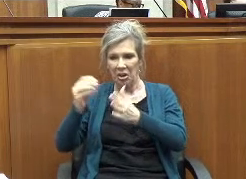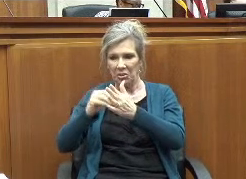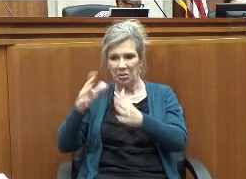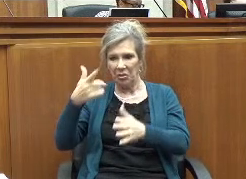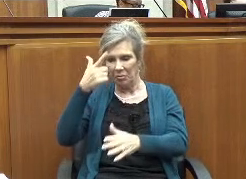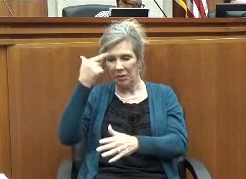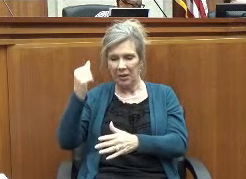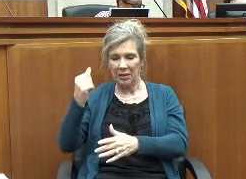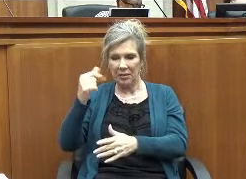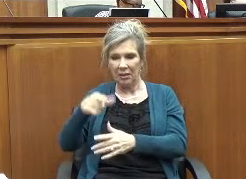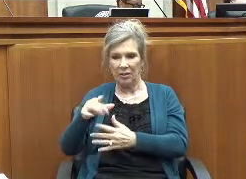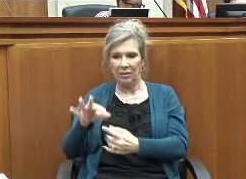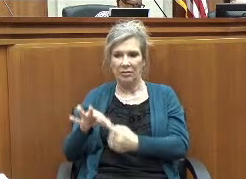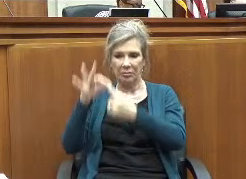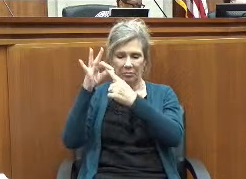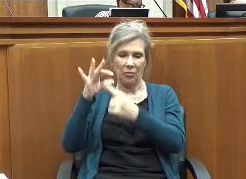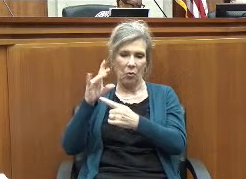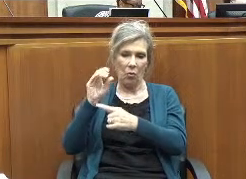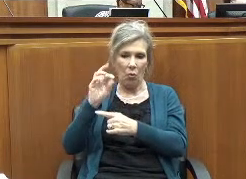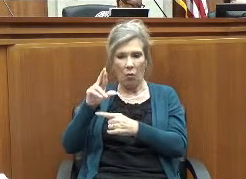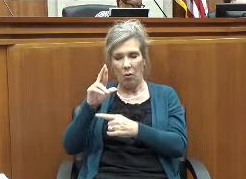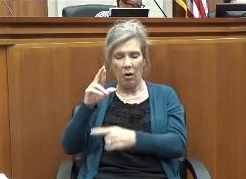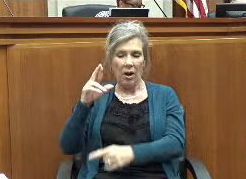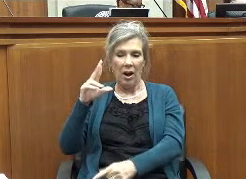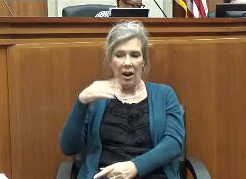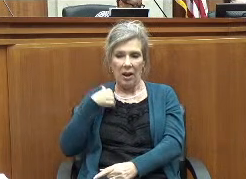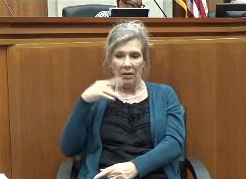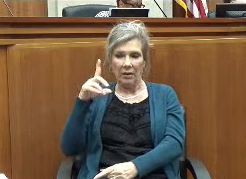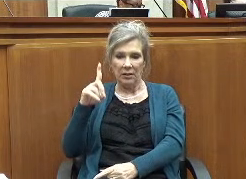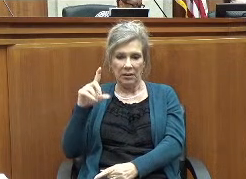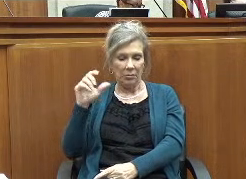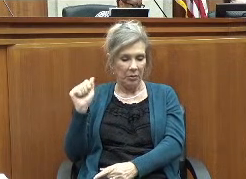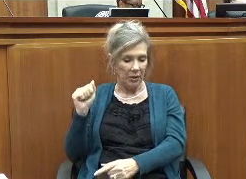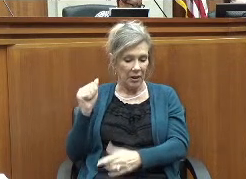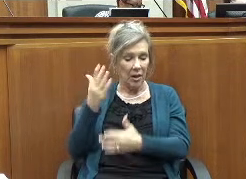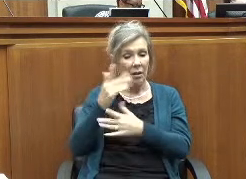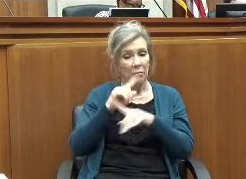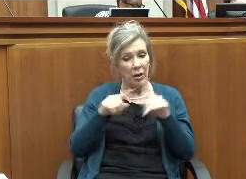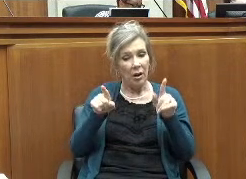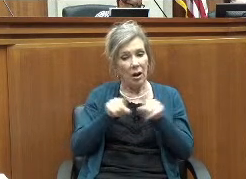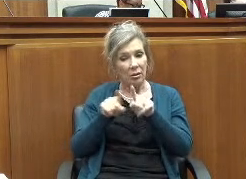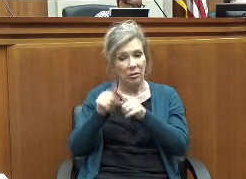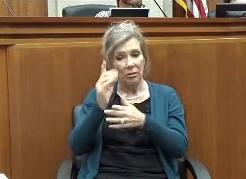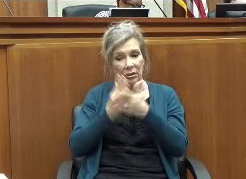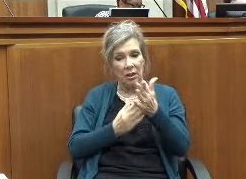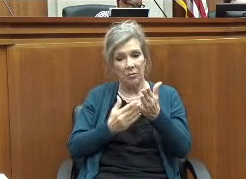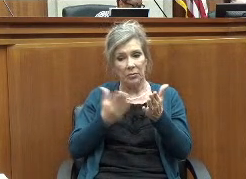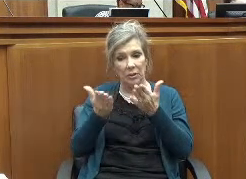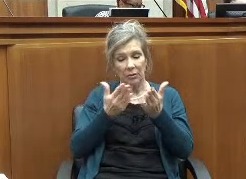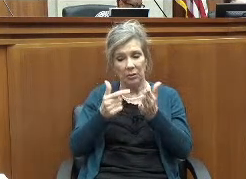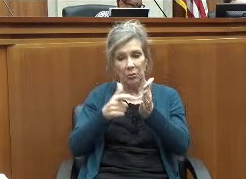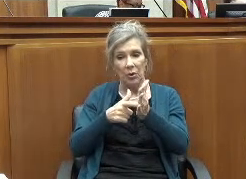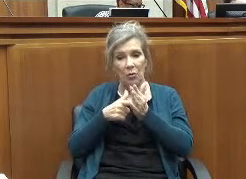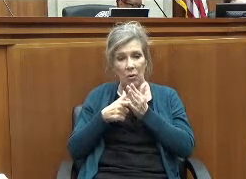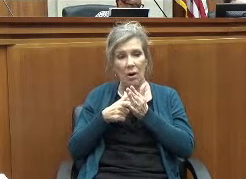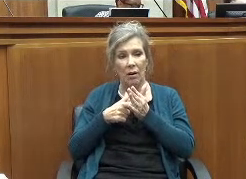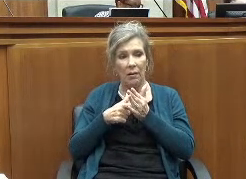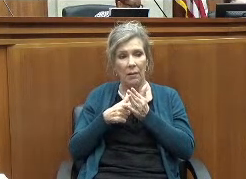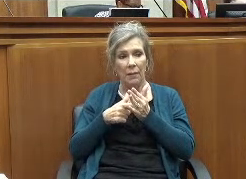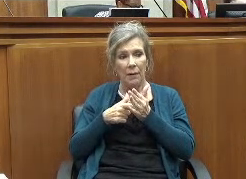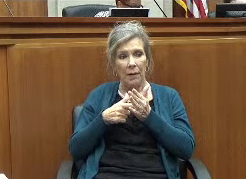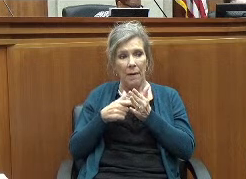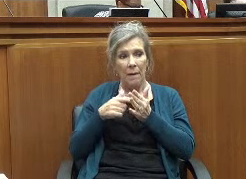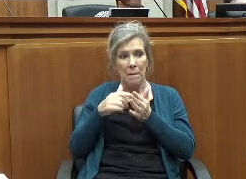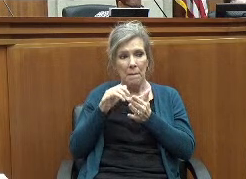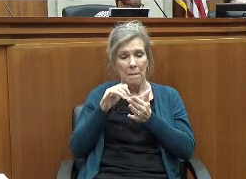But we also believe that some of the services that might be required might be needed. Those